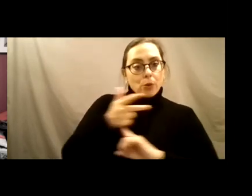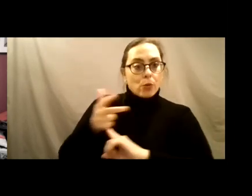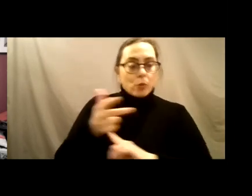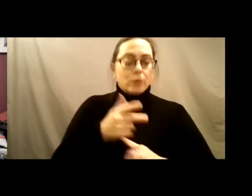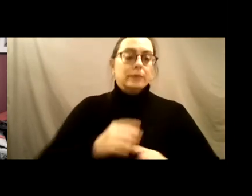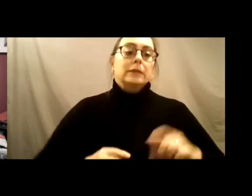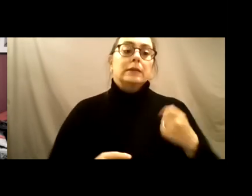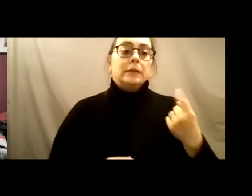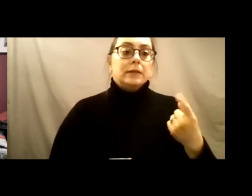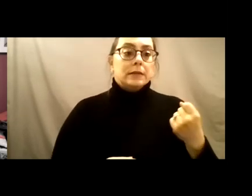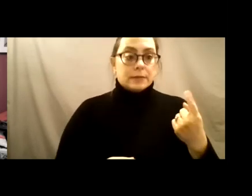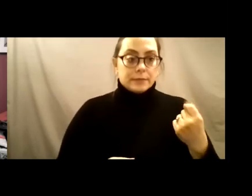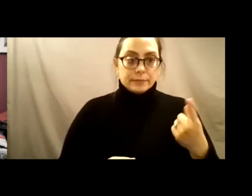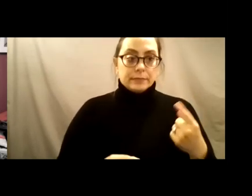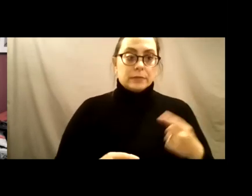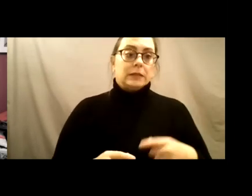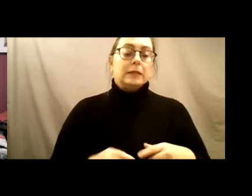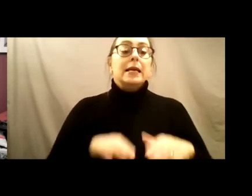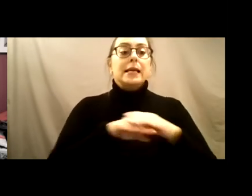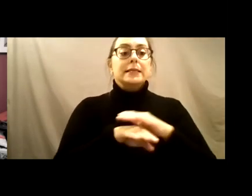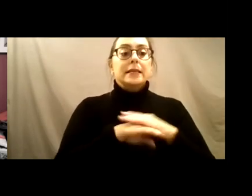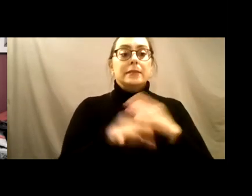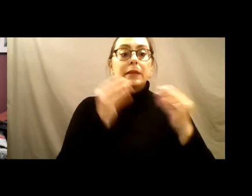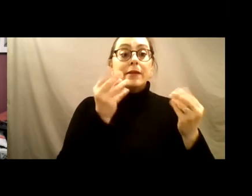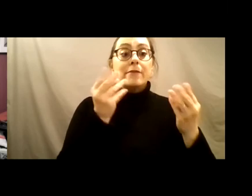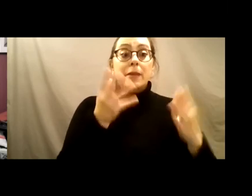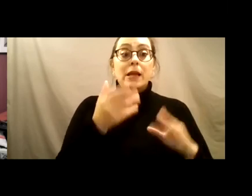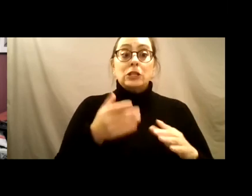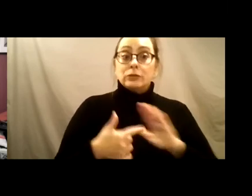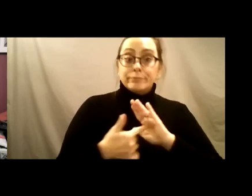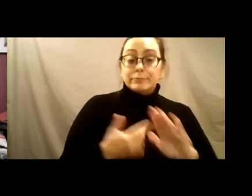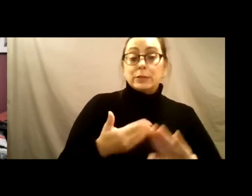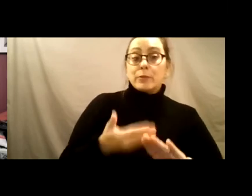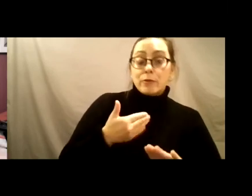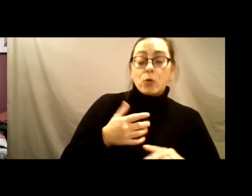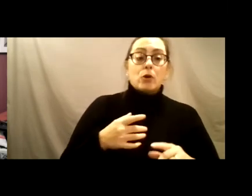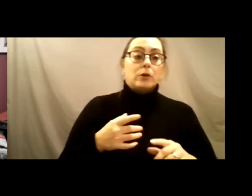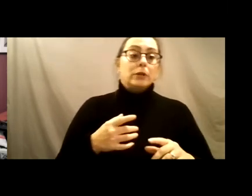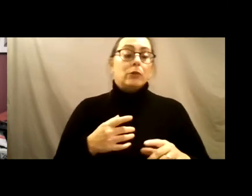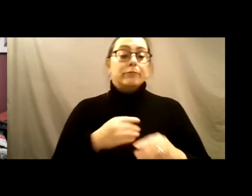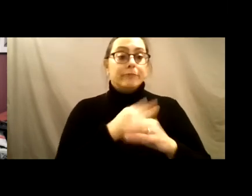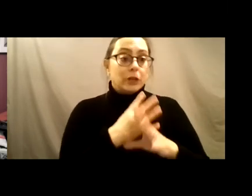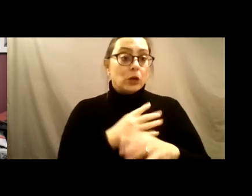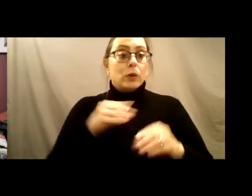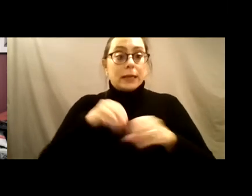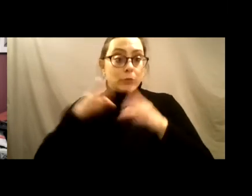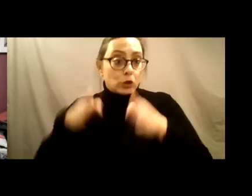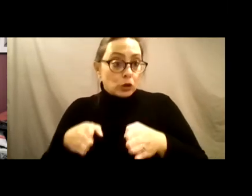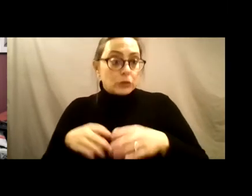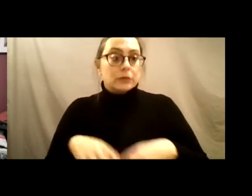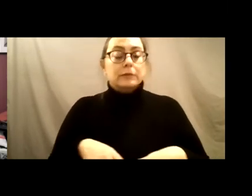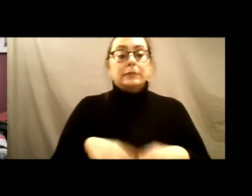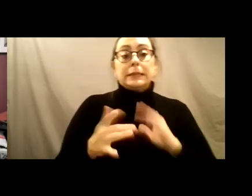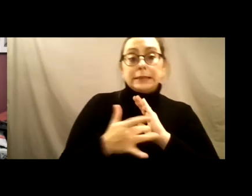11, display accessibility information for the event, venue, virtual and in person, login and tech